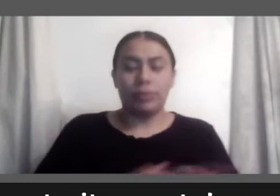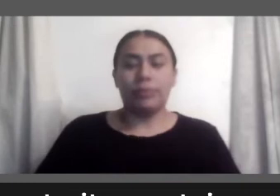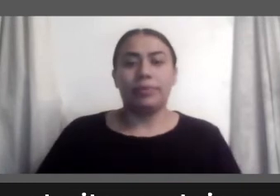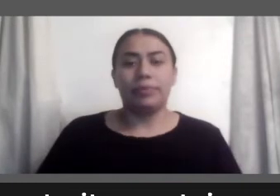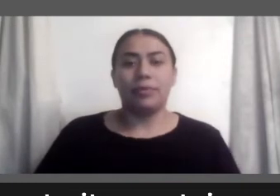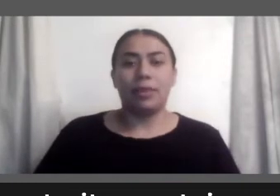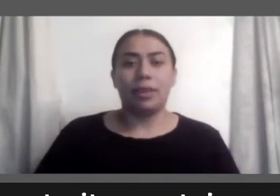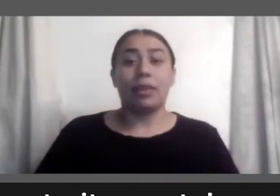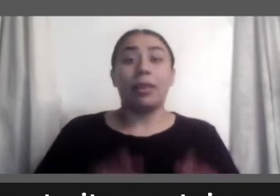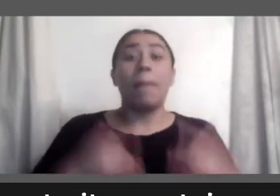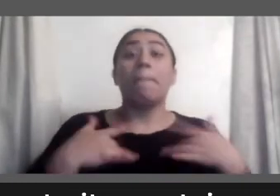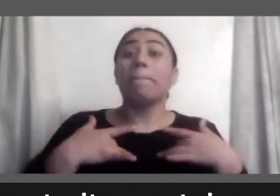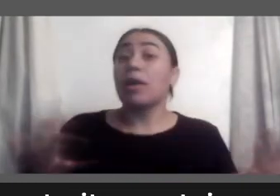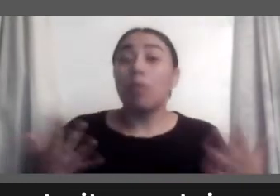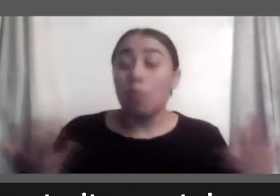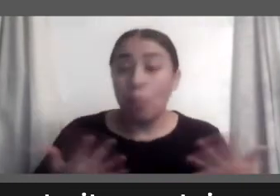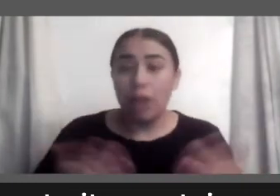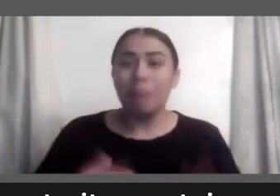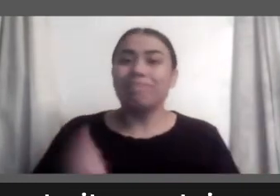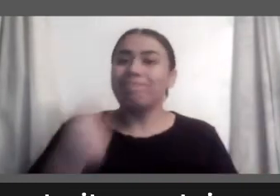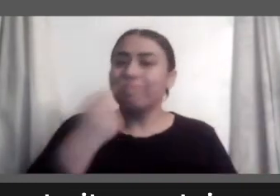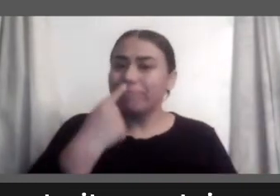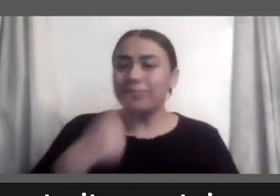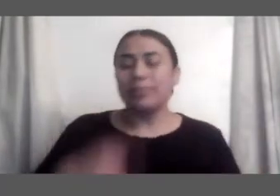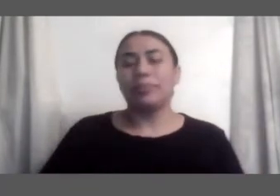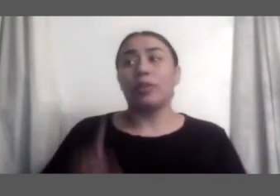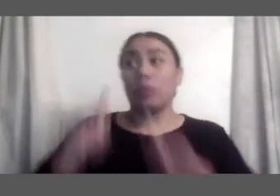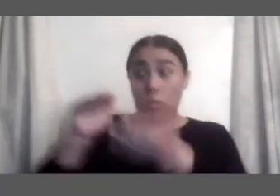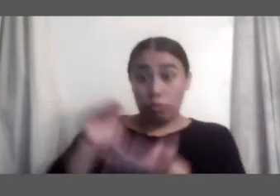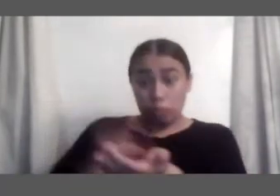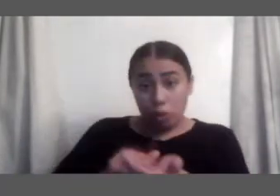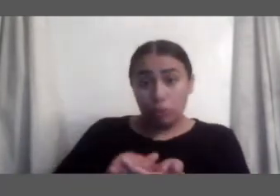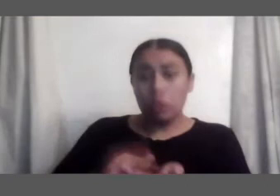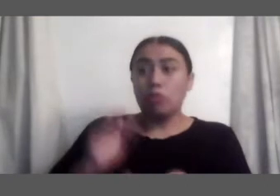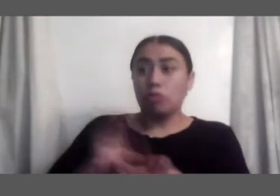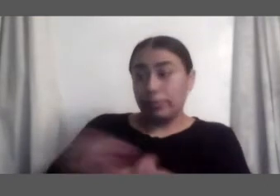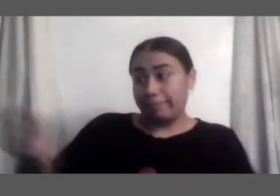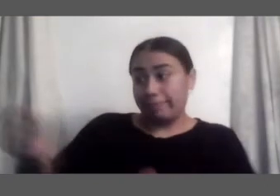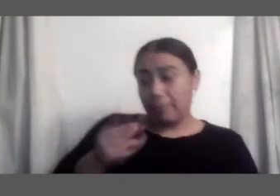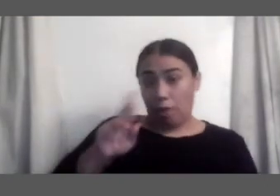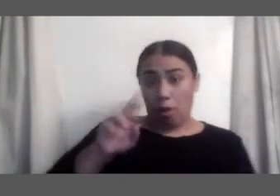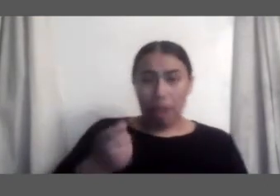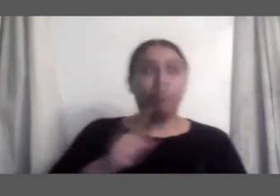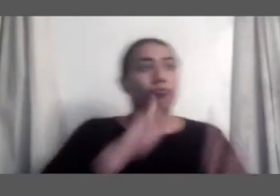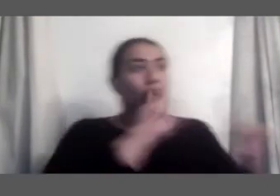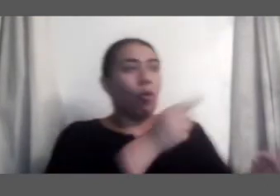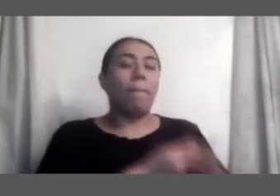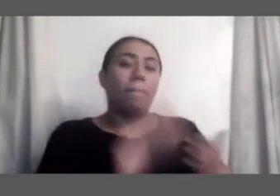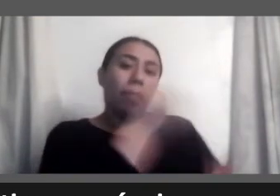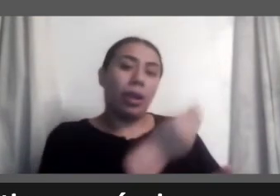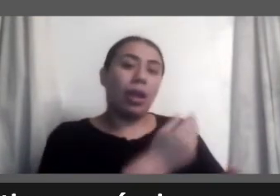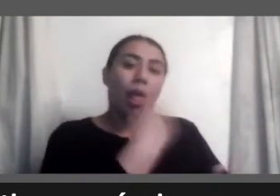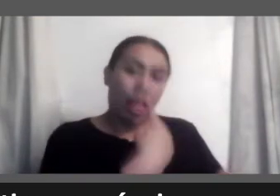Oftentimes, pharmaceutical medications or drugs may be recommended to treat these symptoms. These include over-the-counter pain